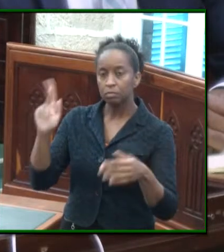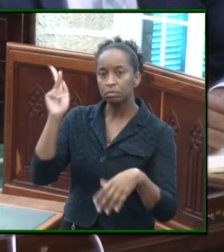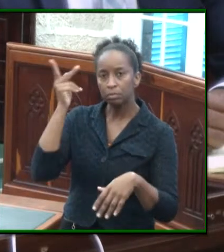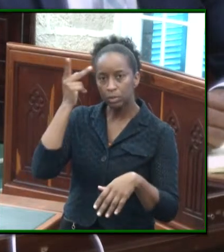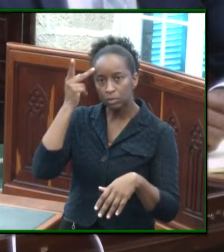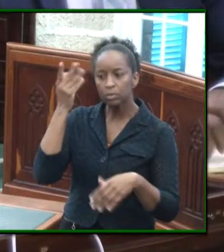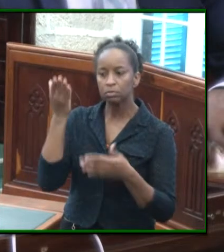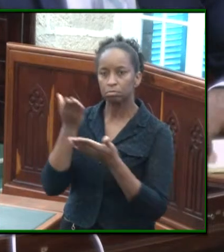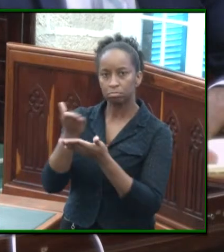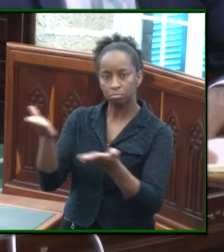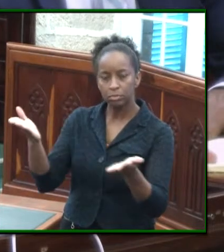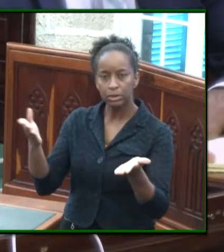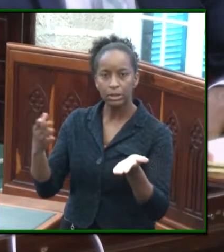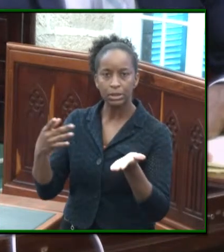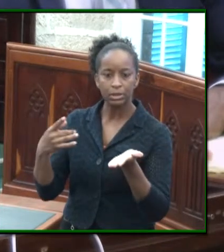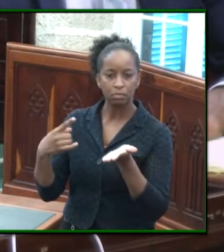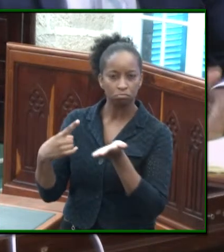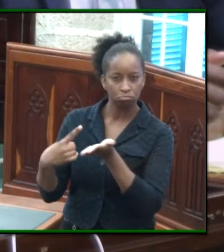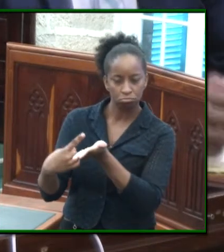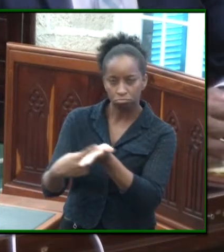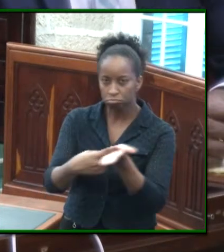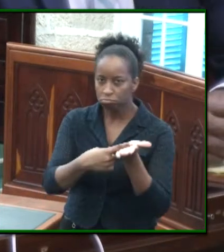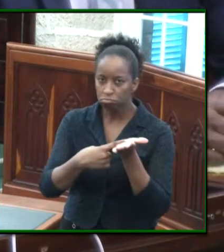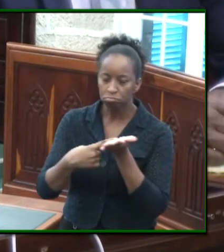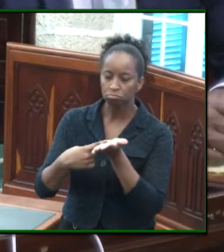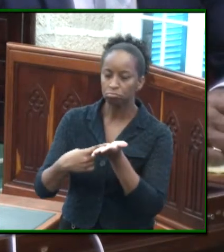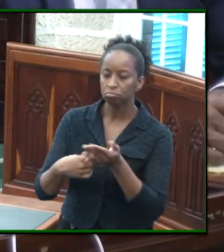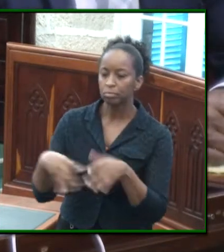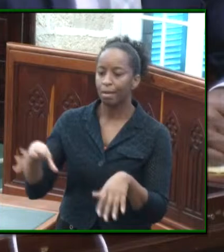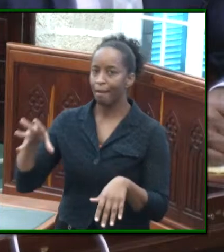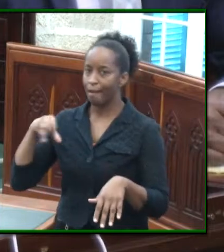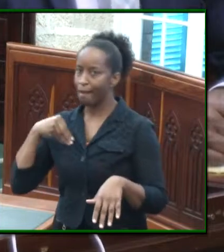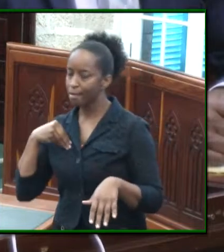and seek cabinet's fiat to see how we can proceed.